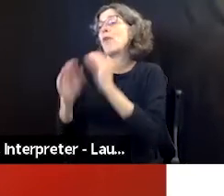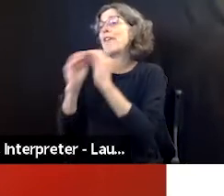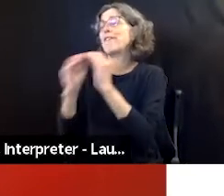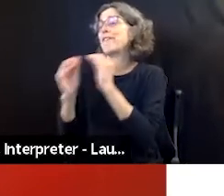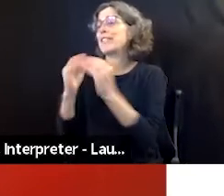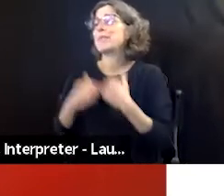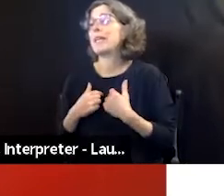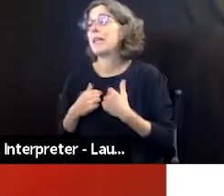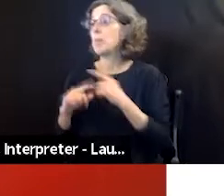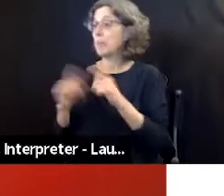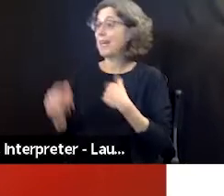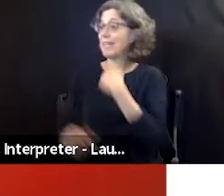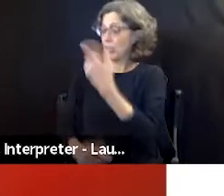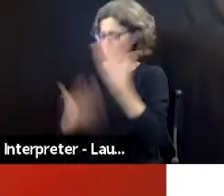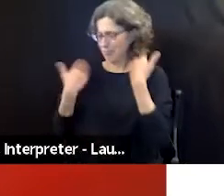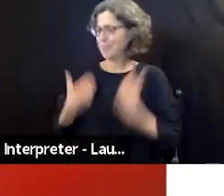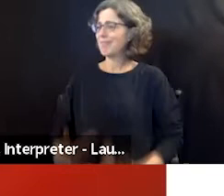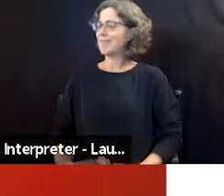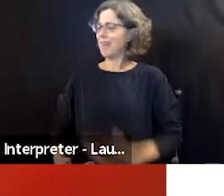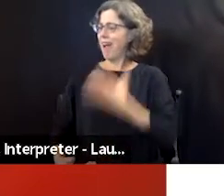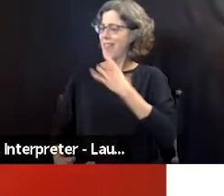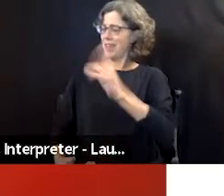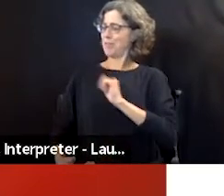though I tell you I like who I am.